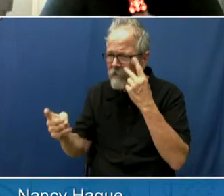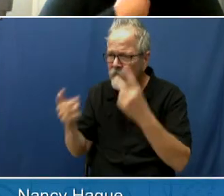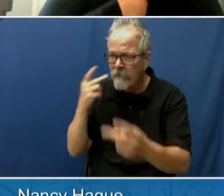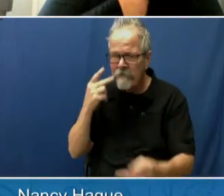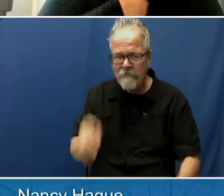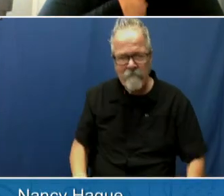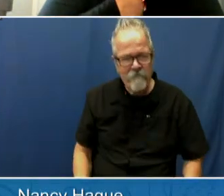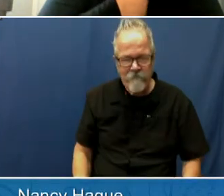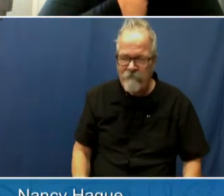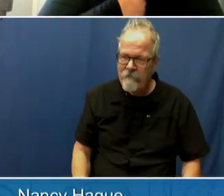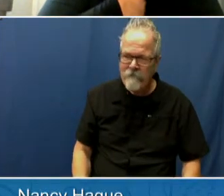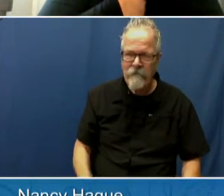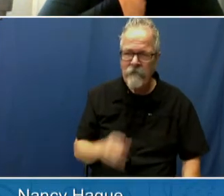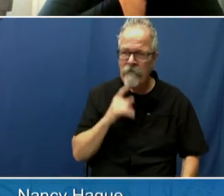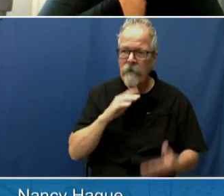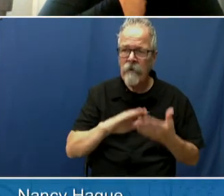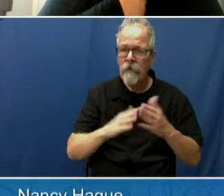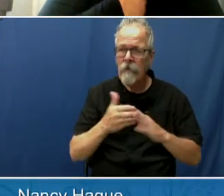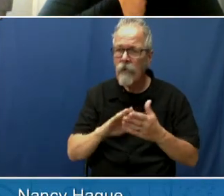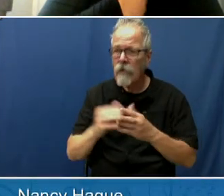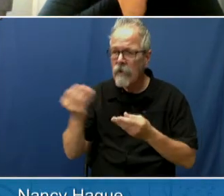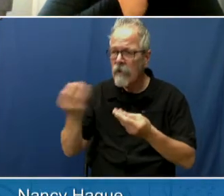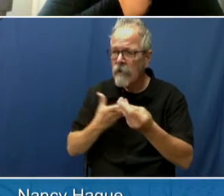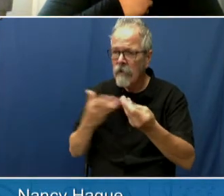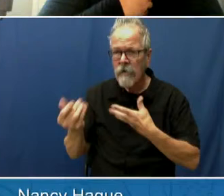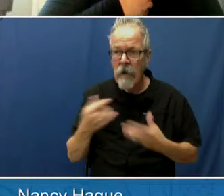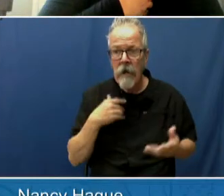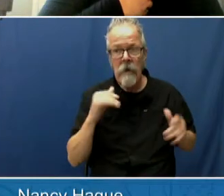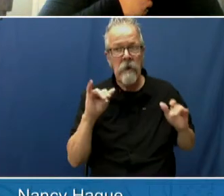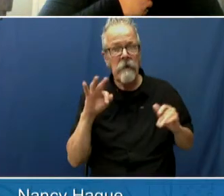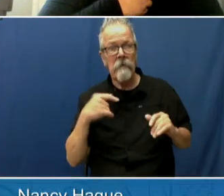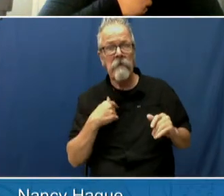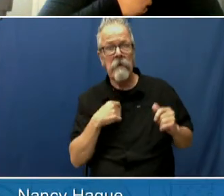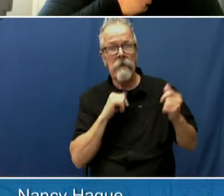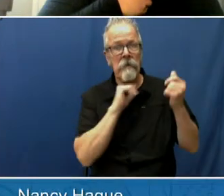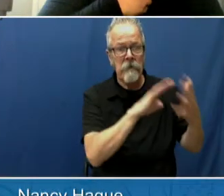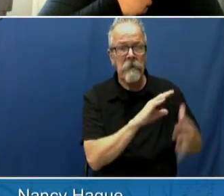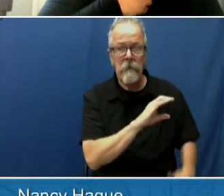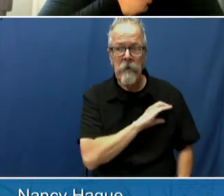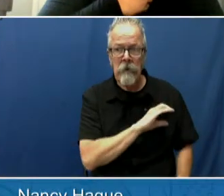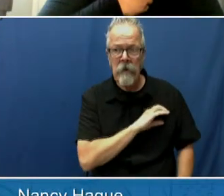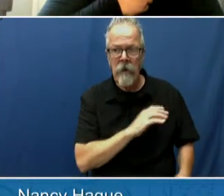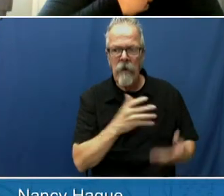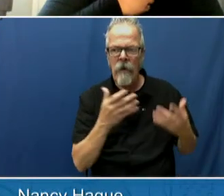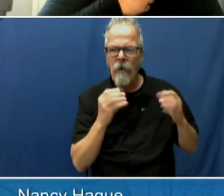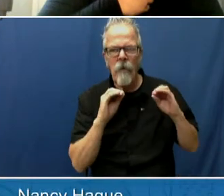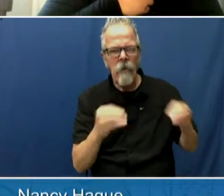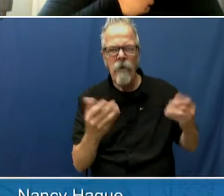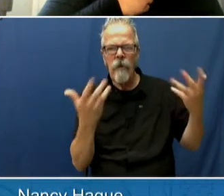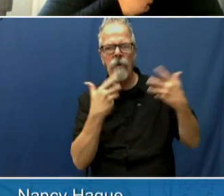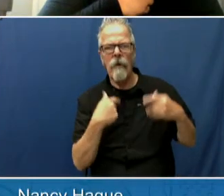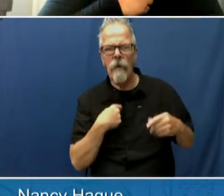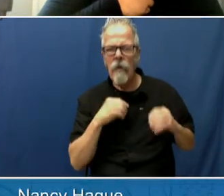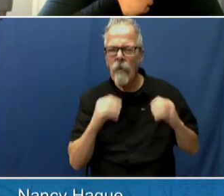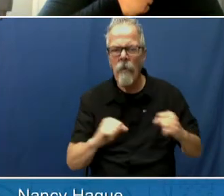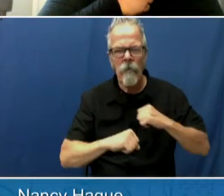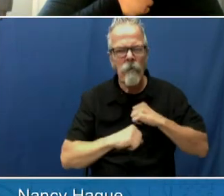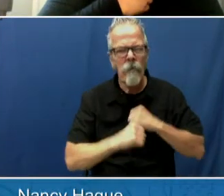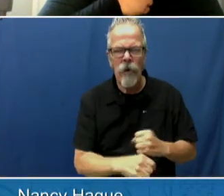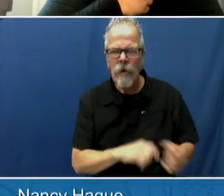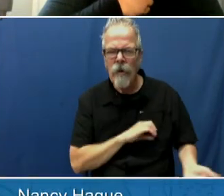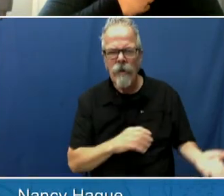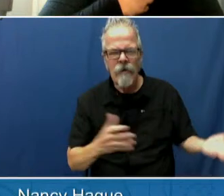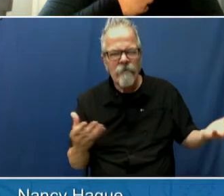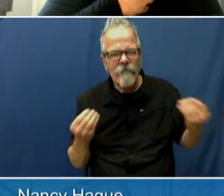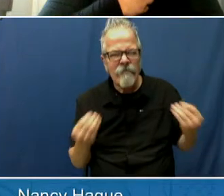is that they do not feel protected by the police. Far from it. Over and over, the police have shown that they don't protect the community from